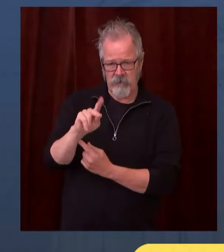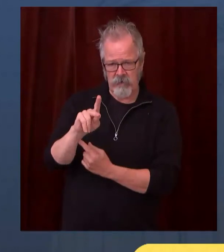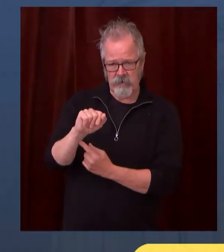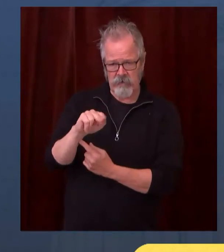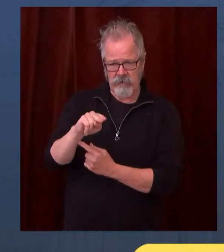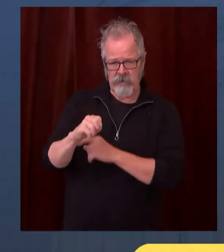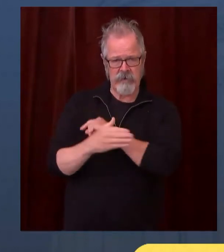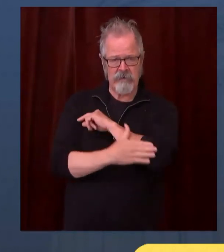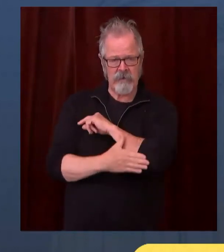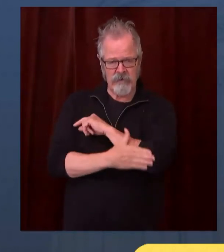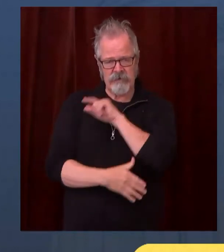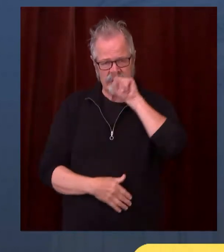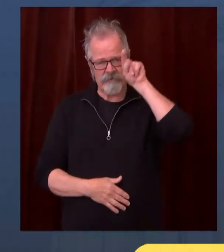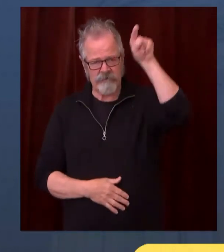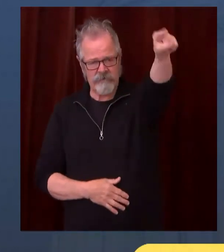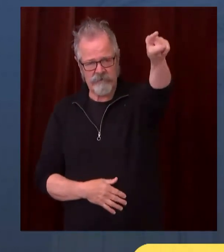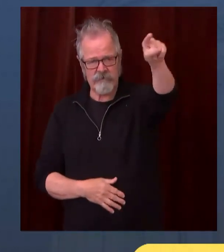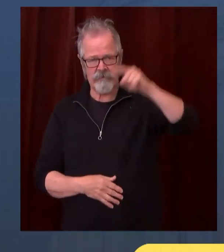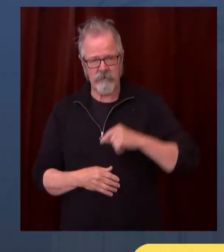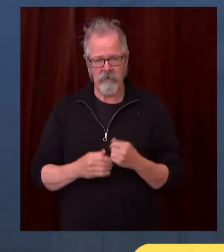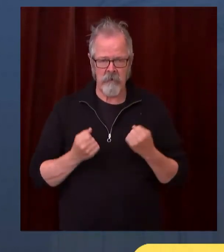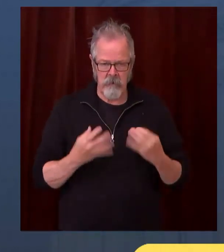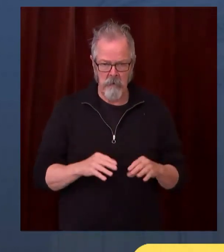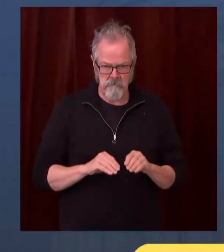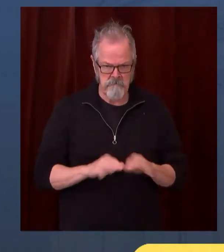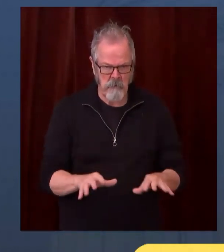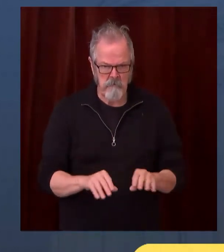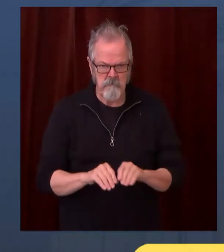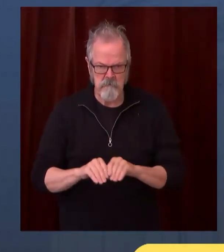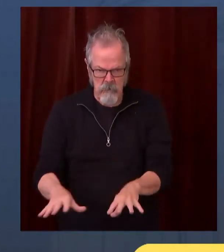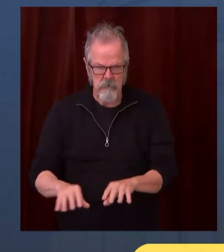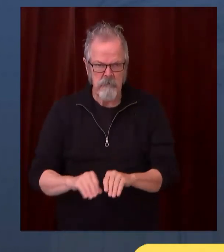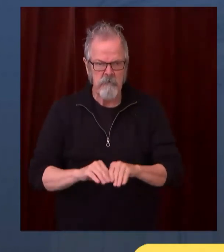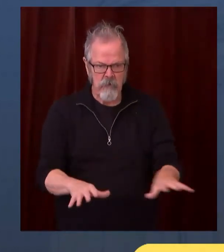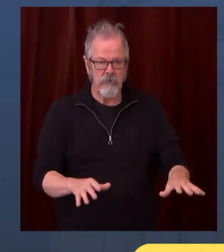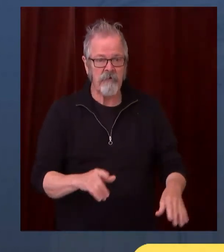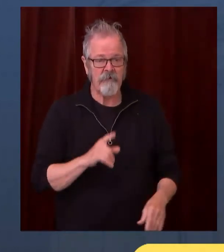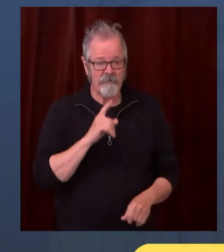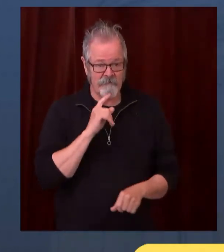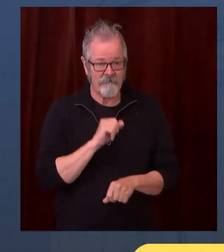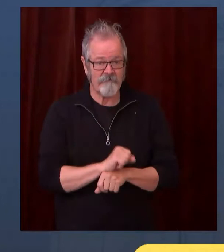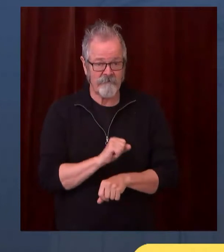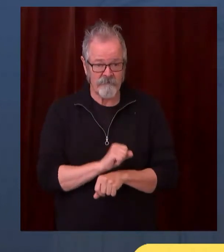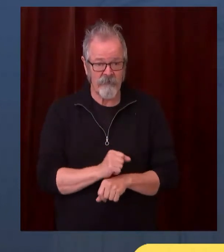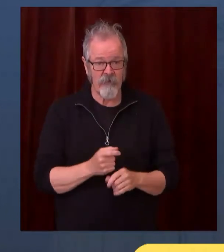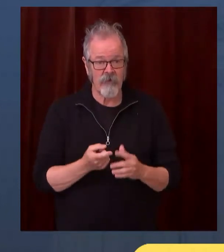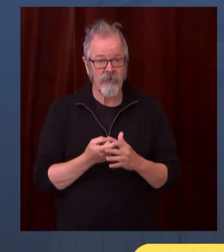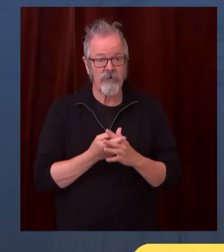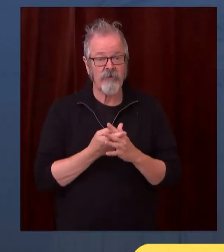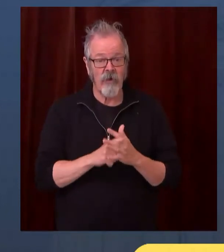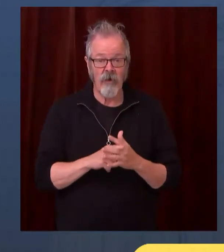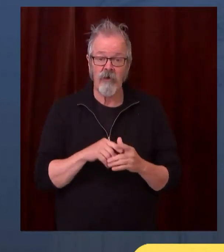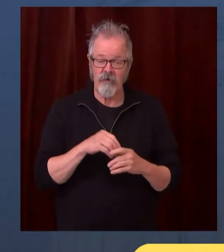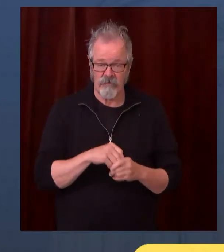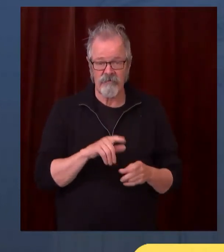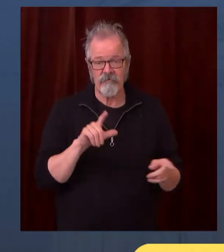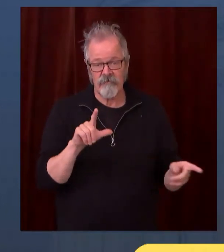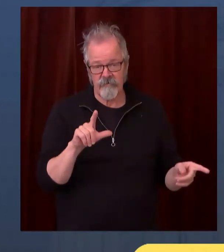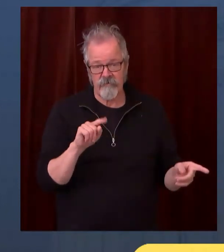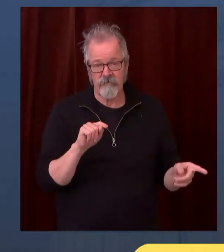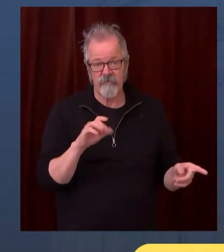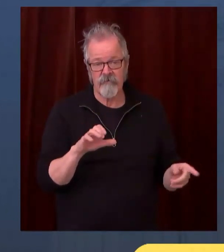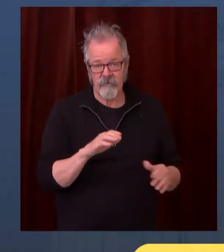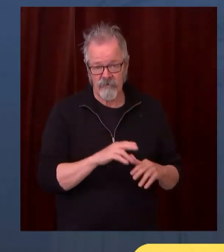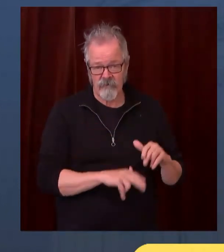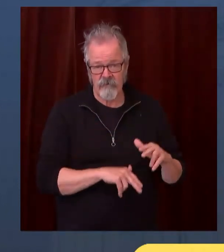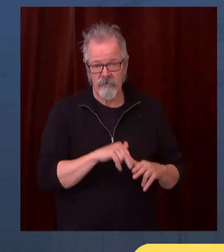I'm wondering, do we know in the state, are these outbreaks in long-term care facilities primarily a result of infections being